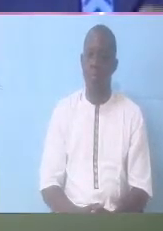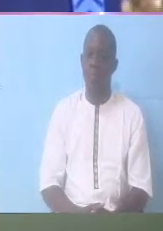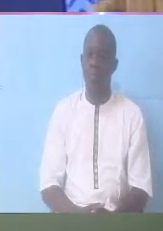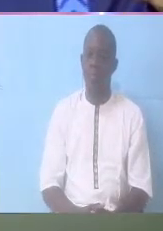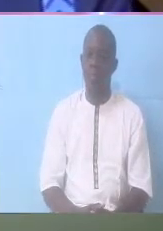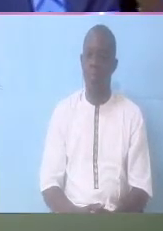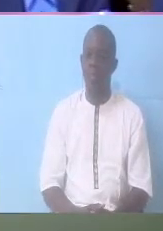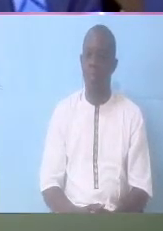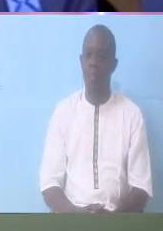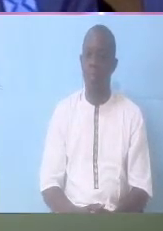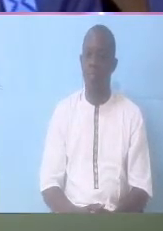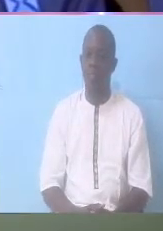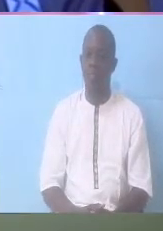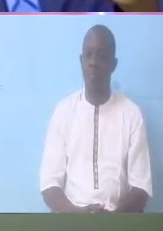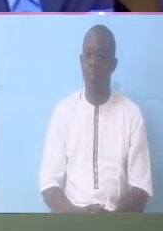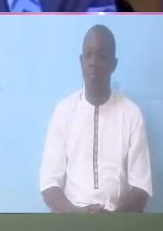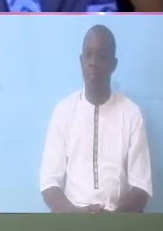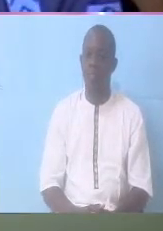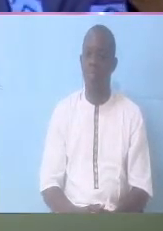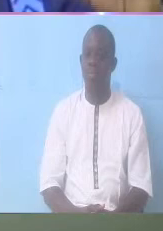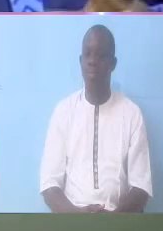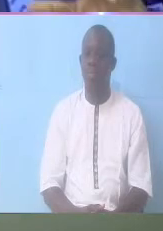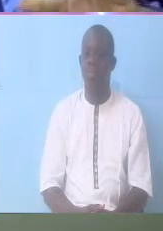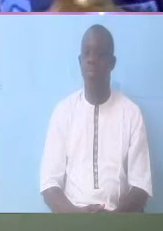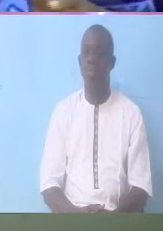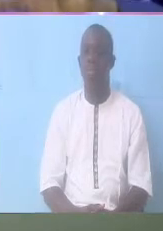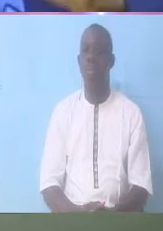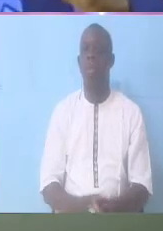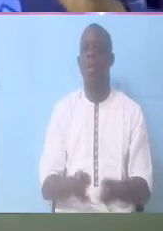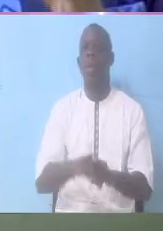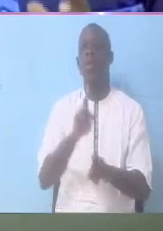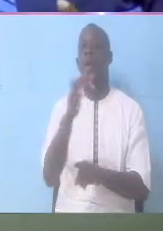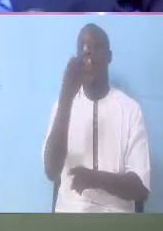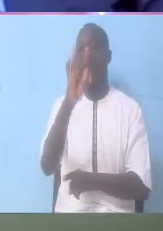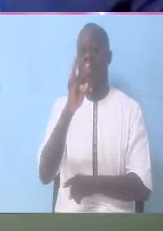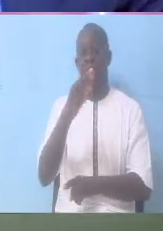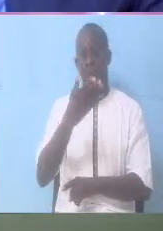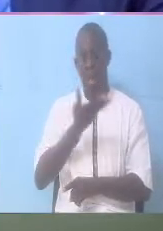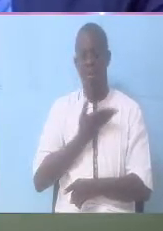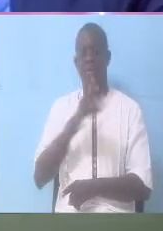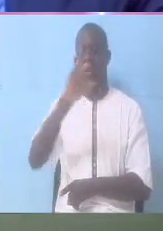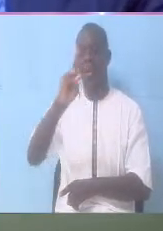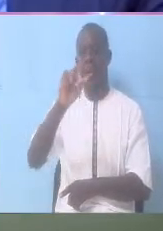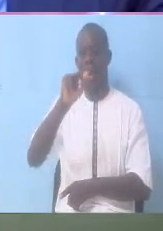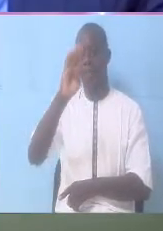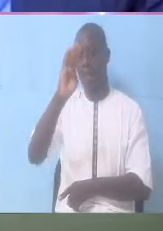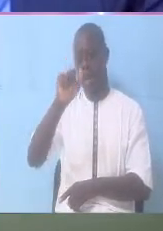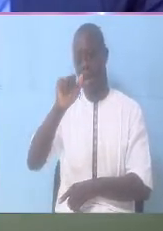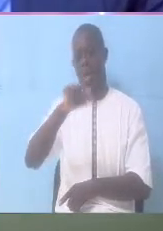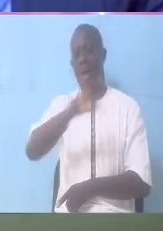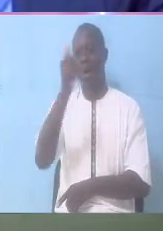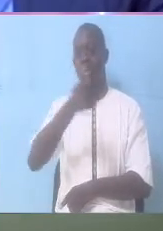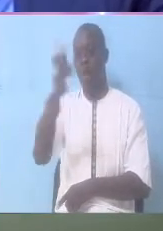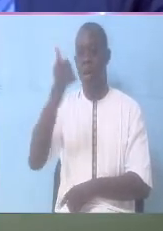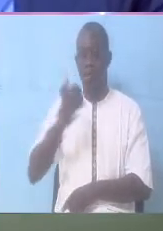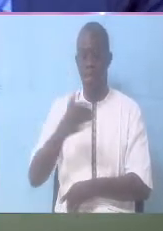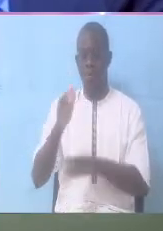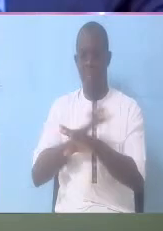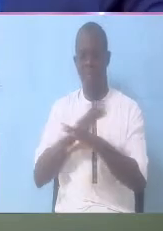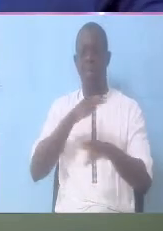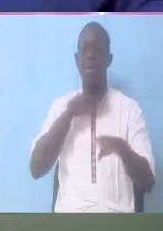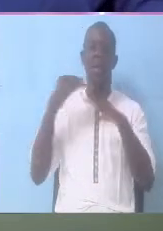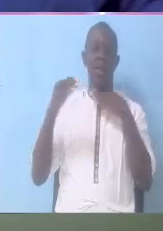You're welcome, sir. Even as Daba Marena and others were killed, Yes,